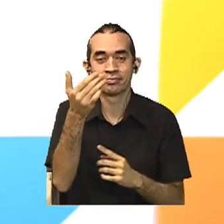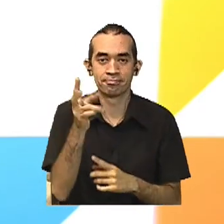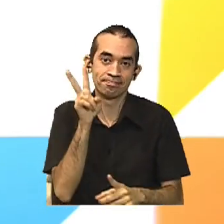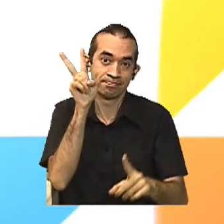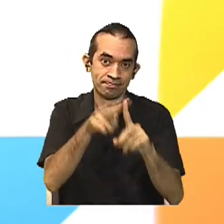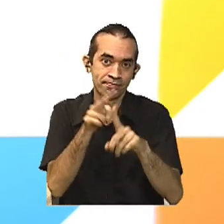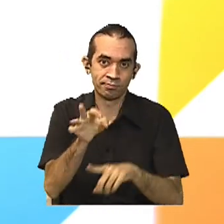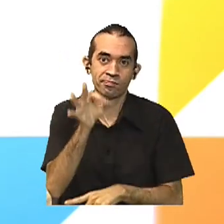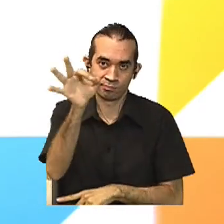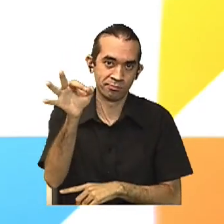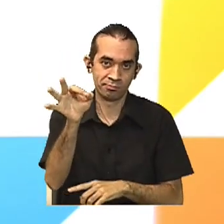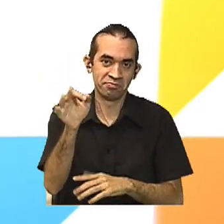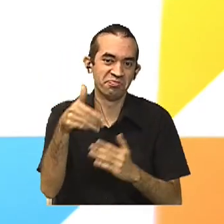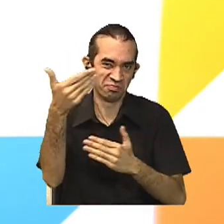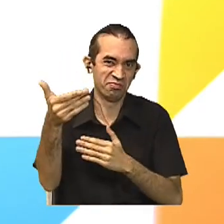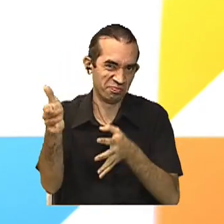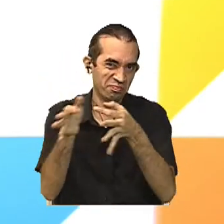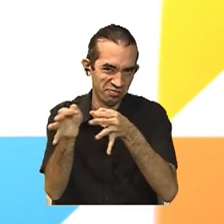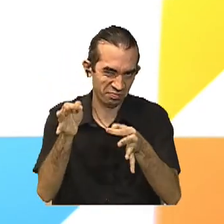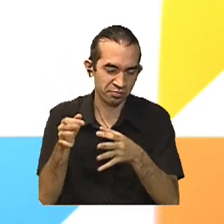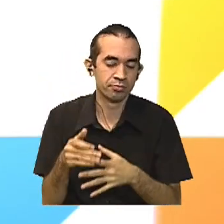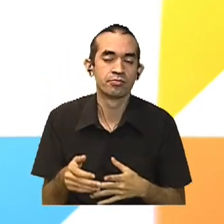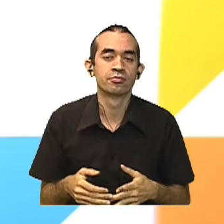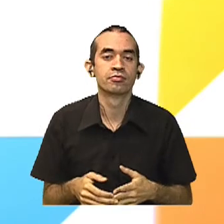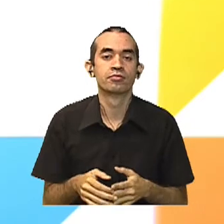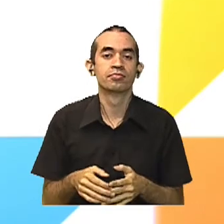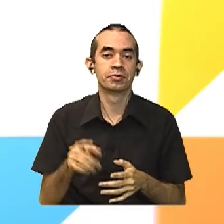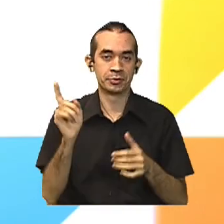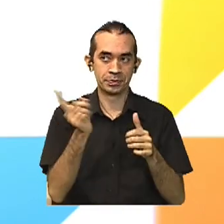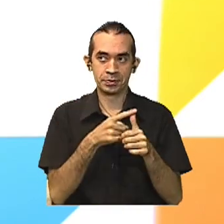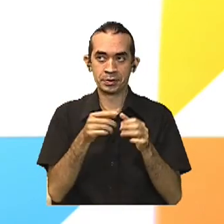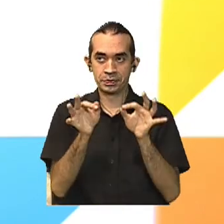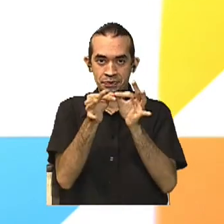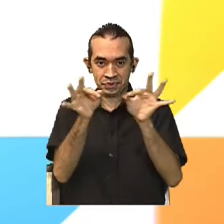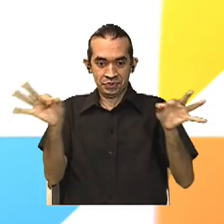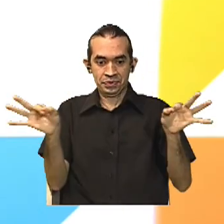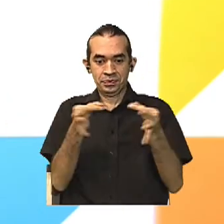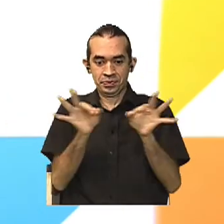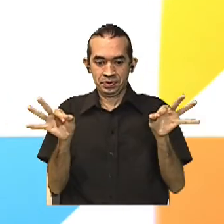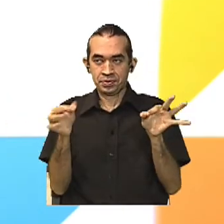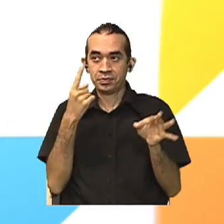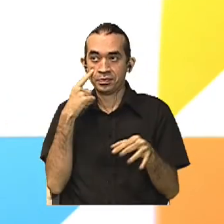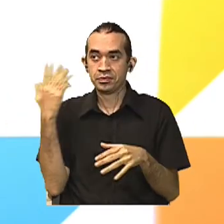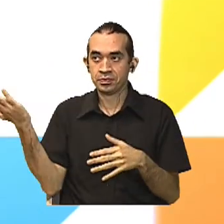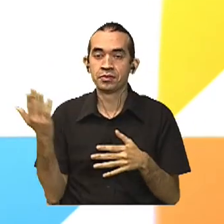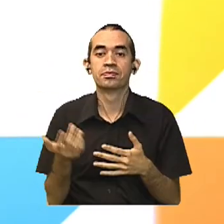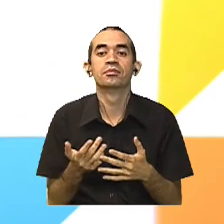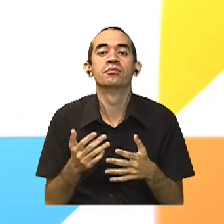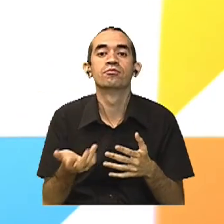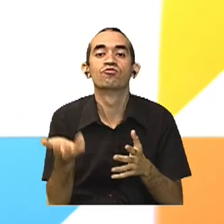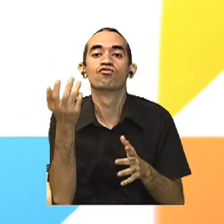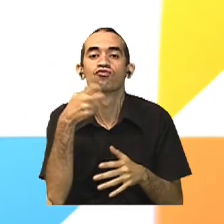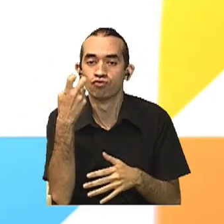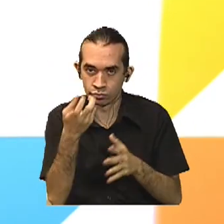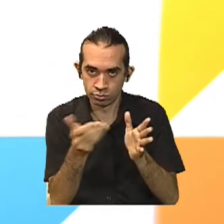the next part. Okay, so there you have the words. Okay, repeat after